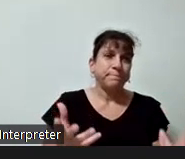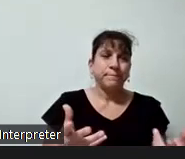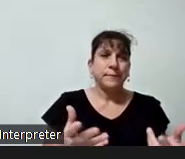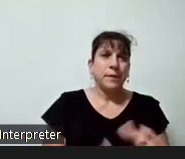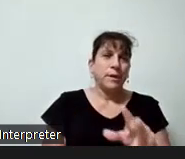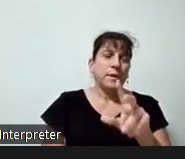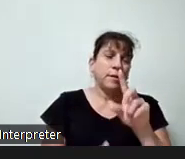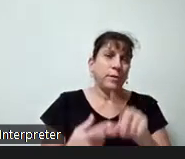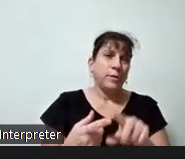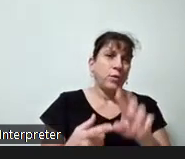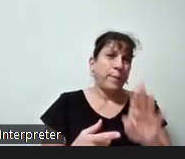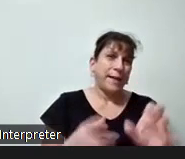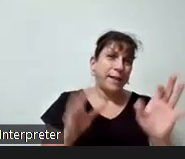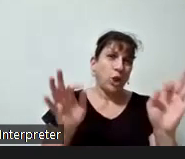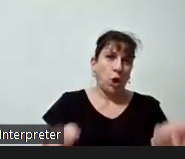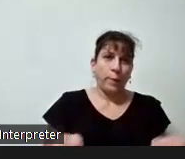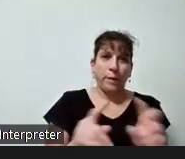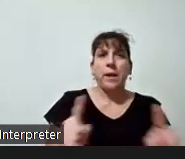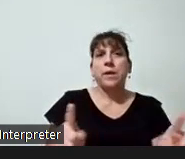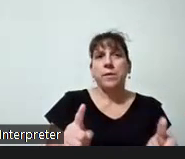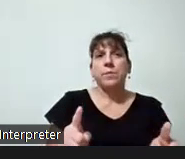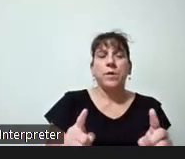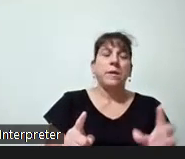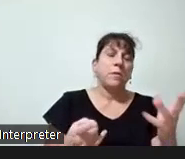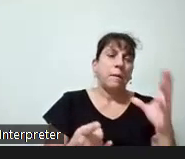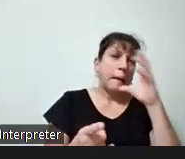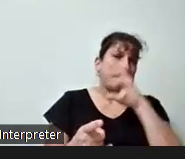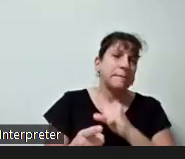when we're projecting having students be able to occupy the facility.